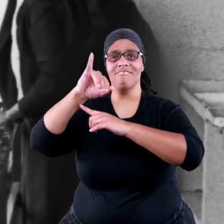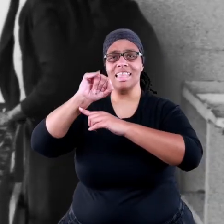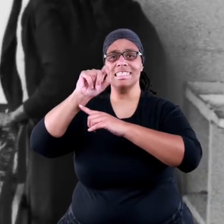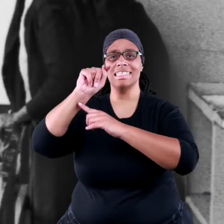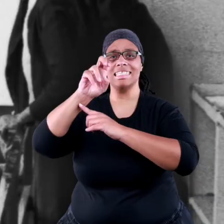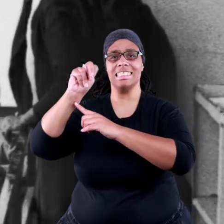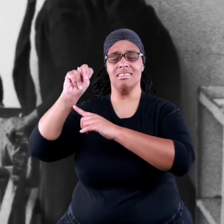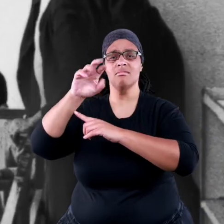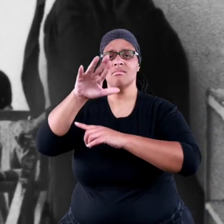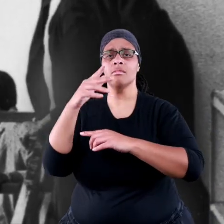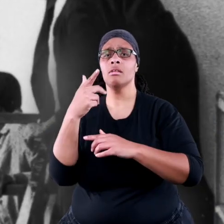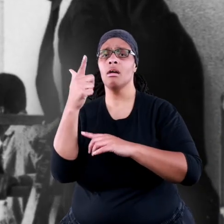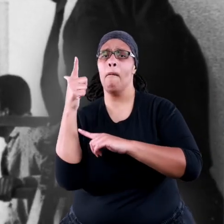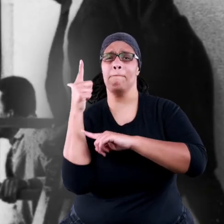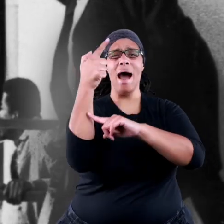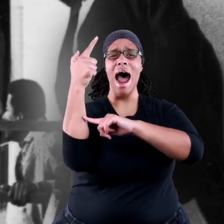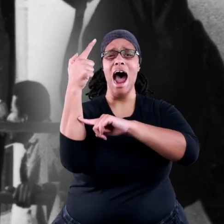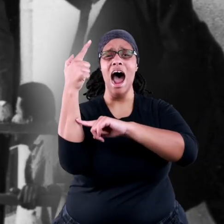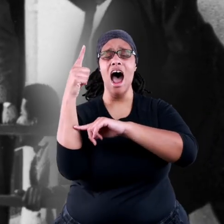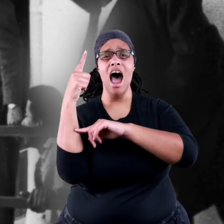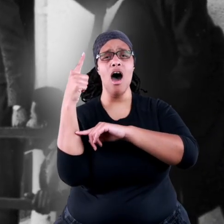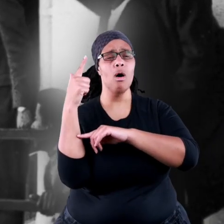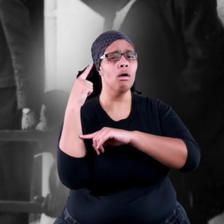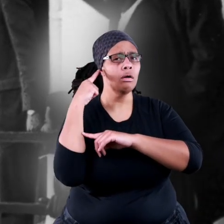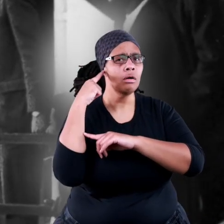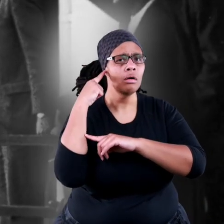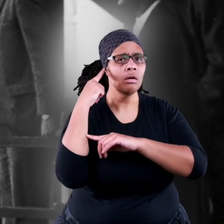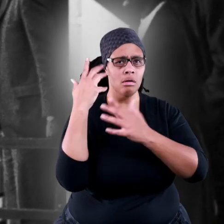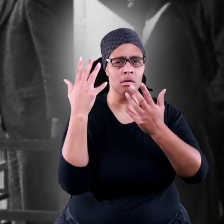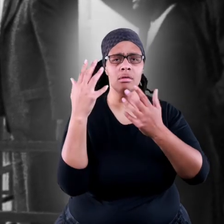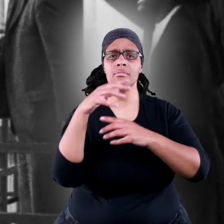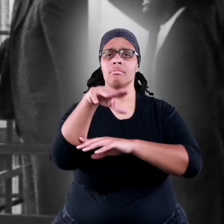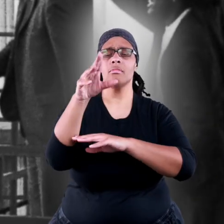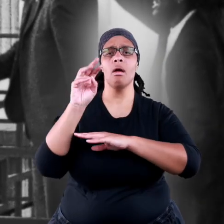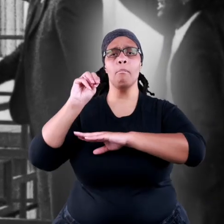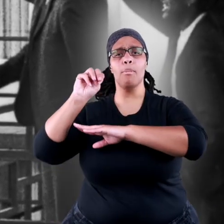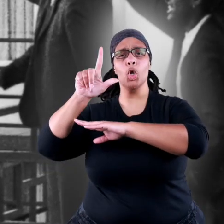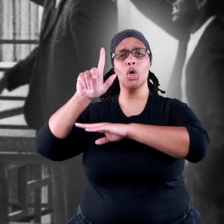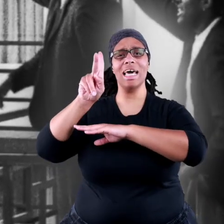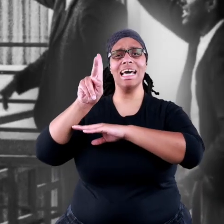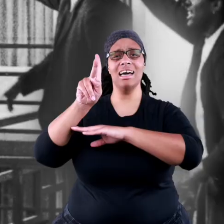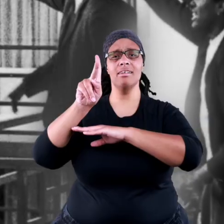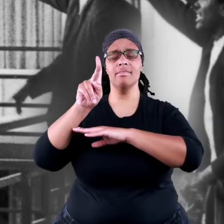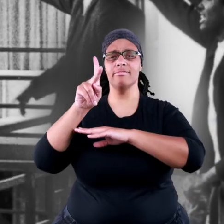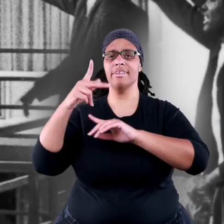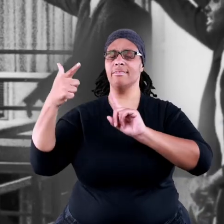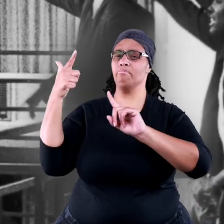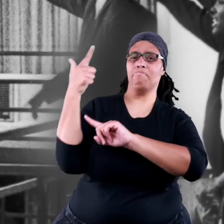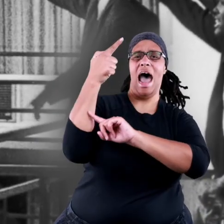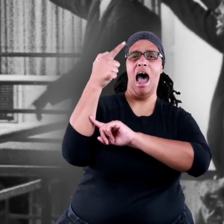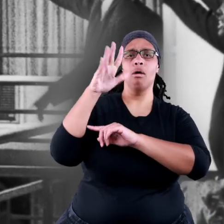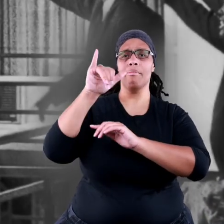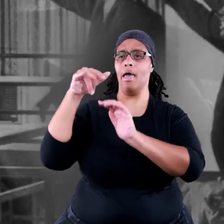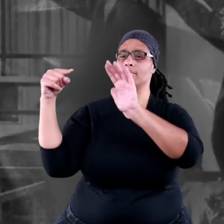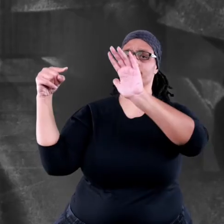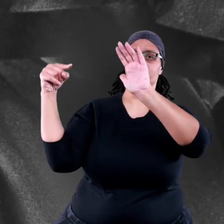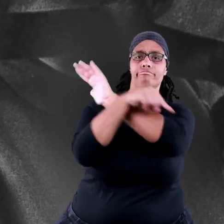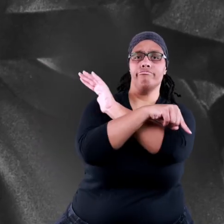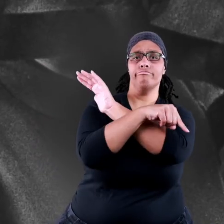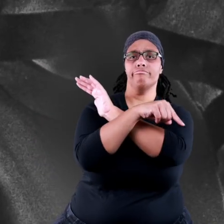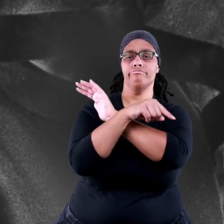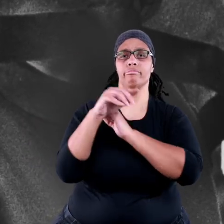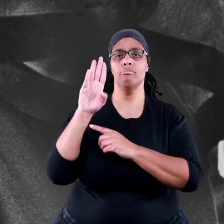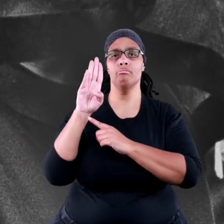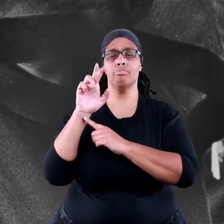in Memphis, Tennessee, a single shot rang out. Dr. Martin Luther King was struck by